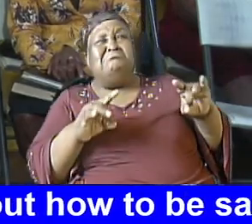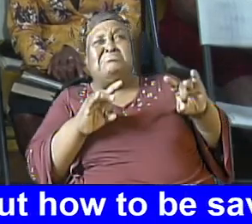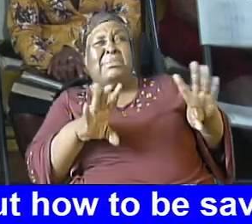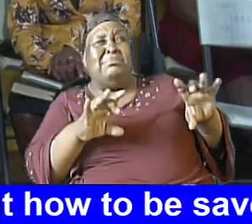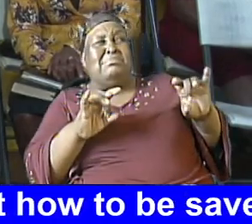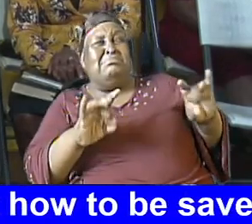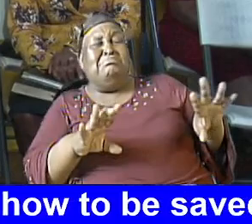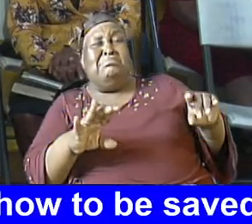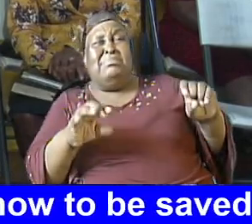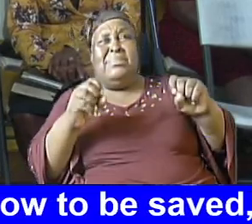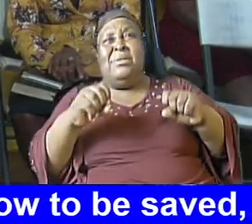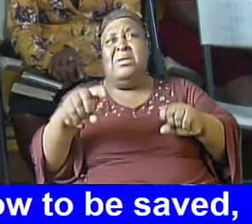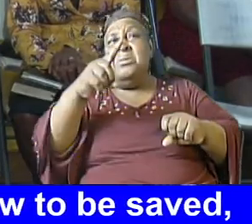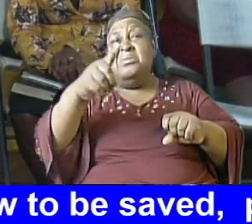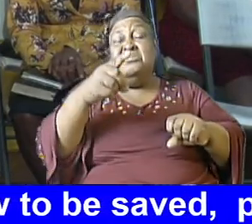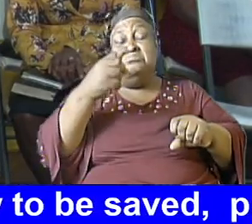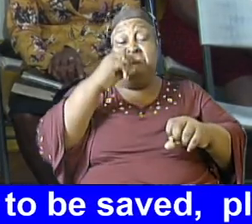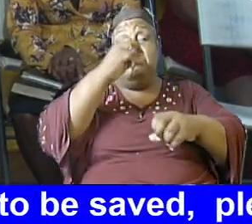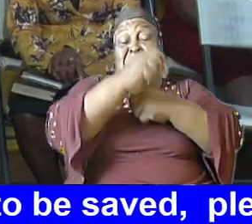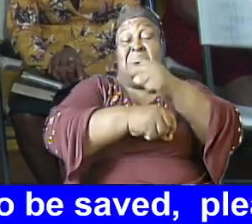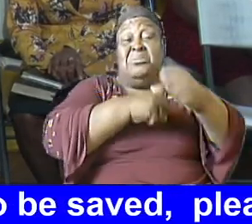See him, see she, know what she do me last year?